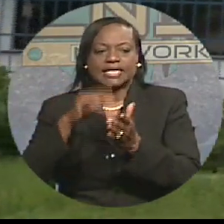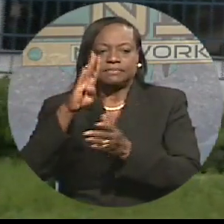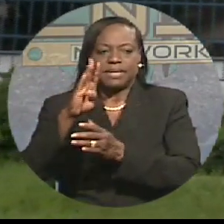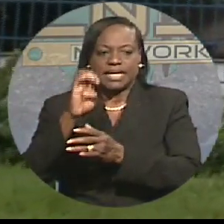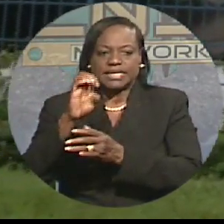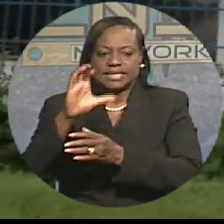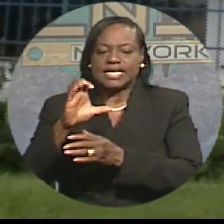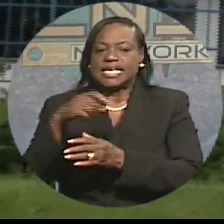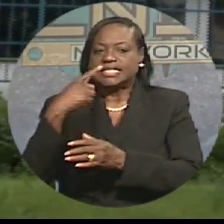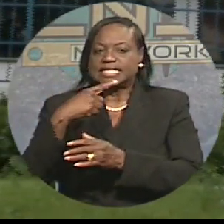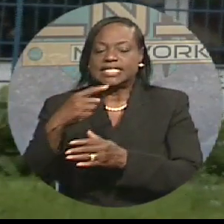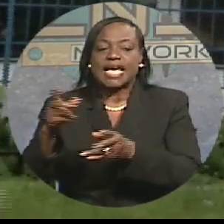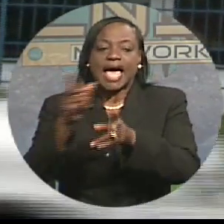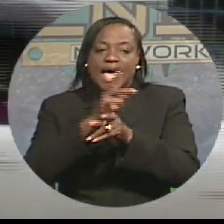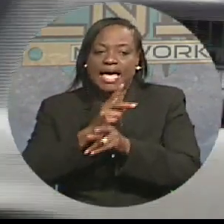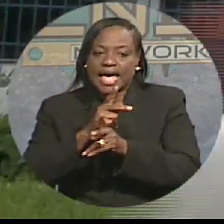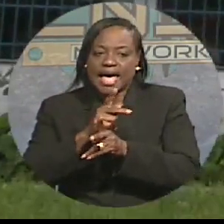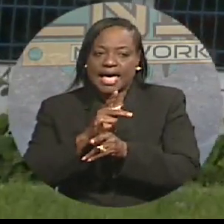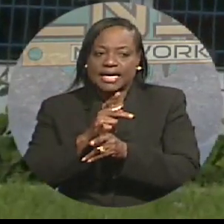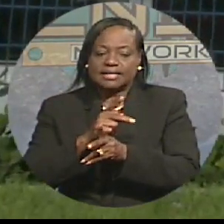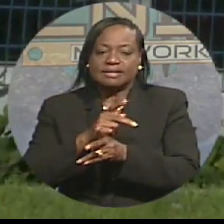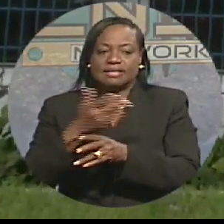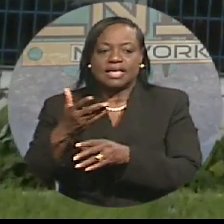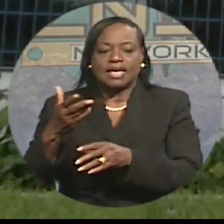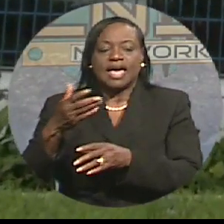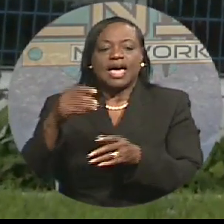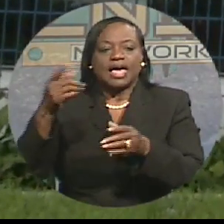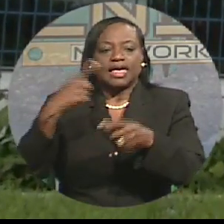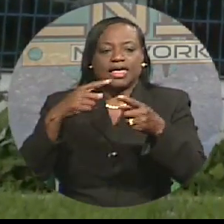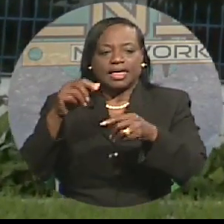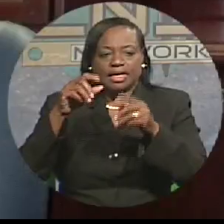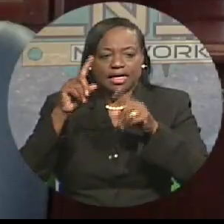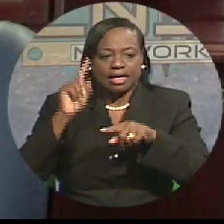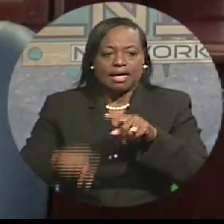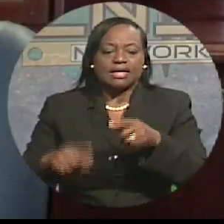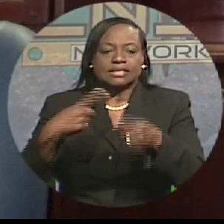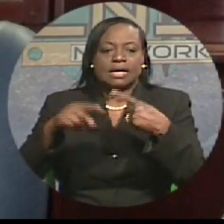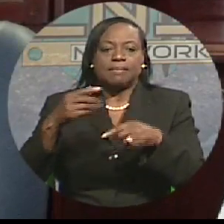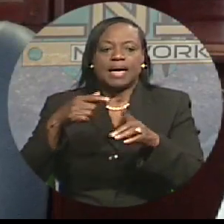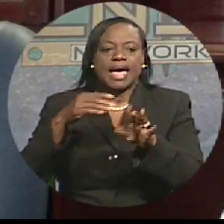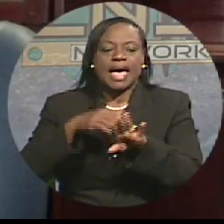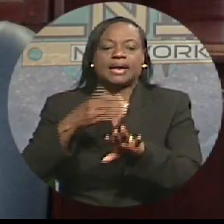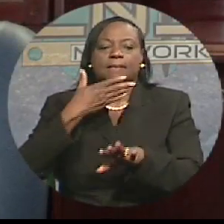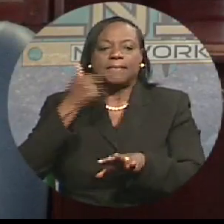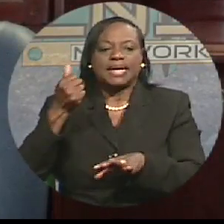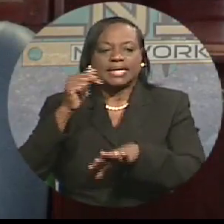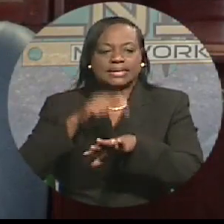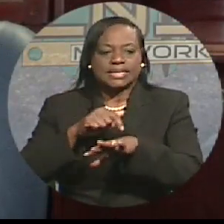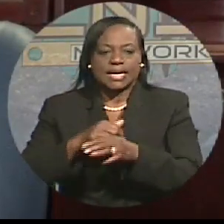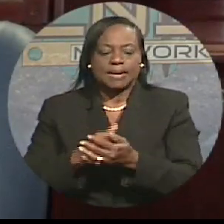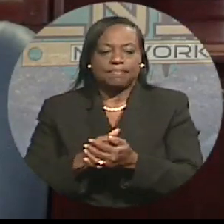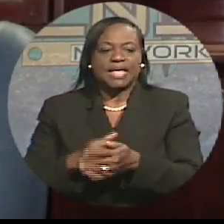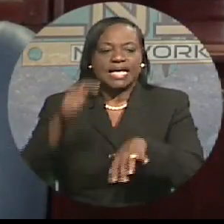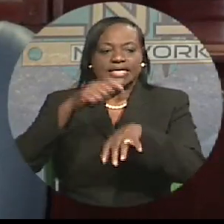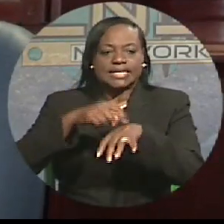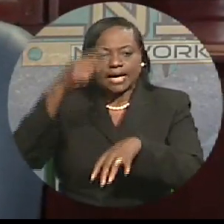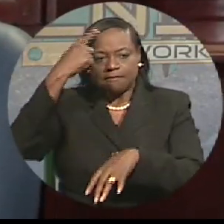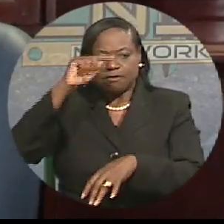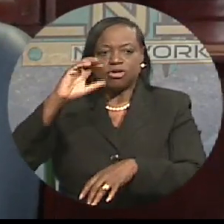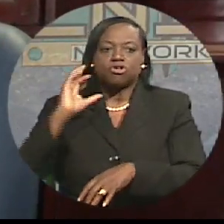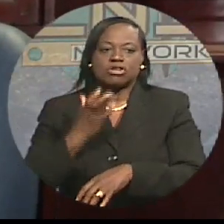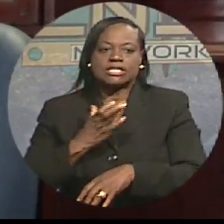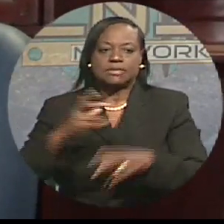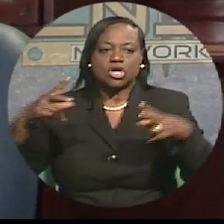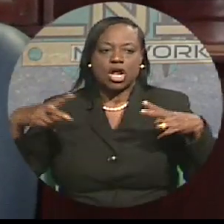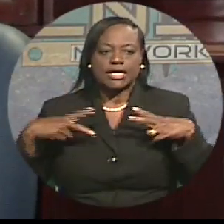gesture by BEC to assist families in need could not have come at a better time. In time for the Christmas holidays, we thought we'd